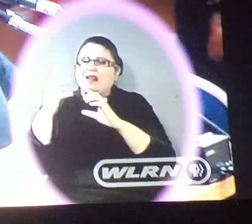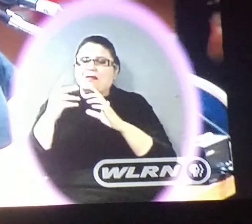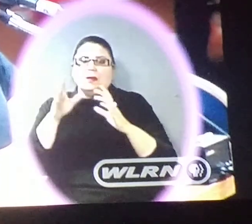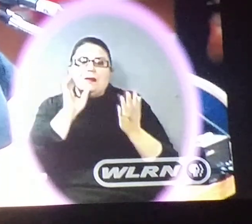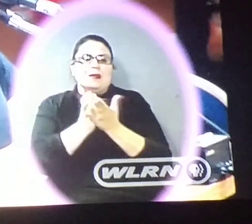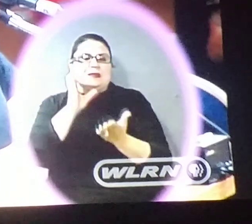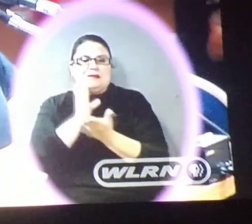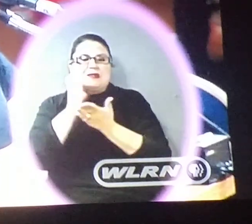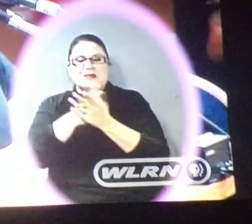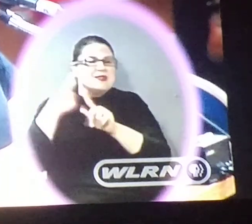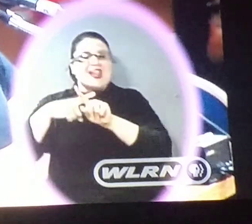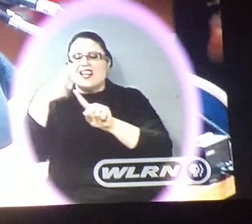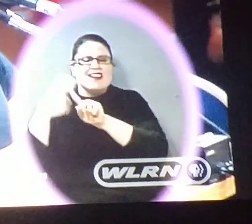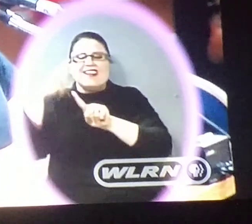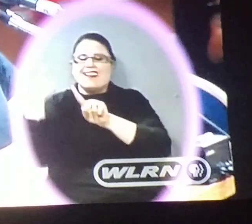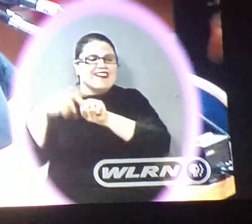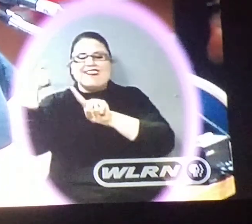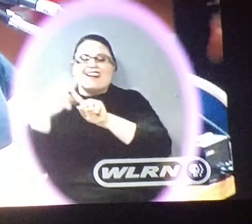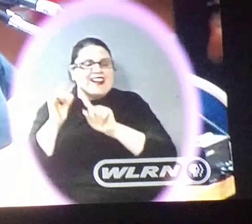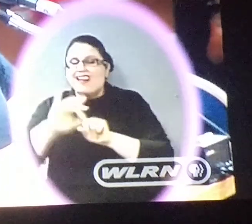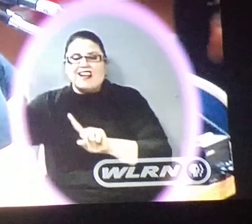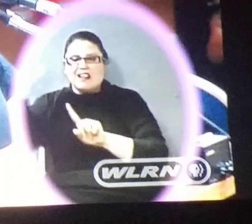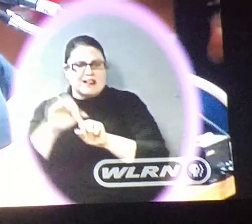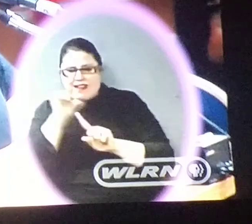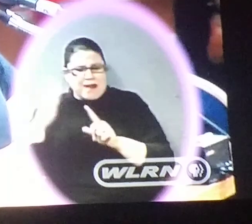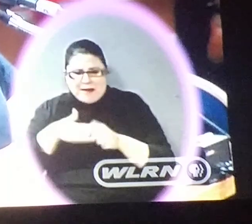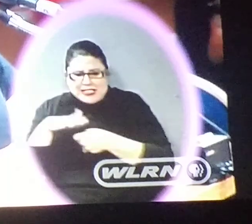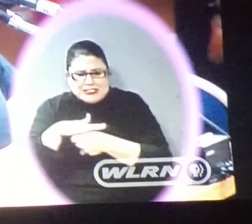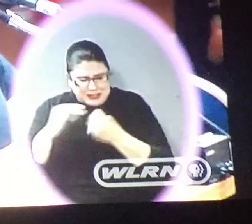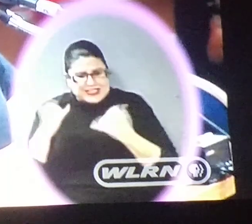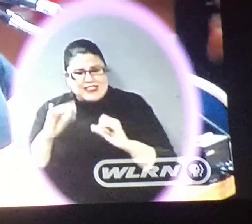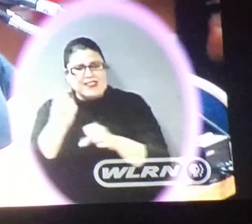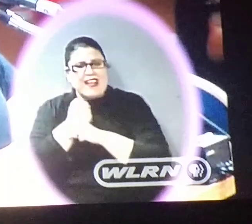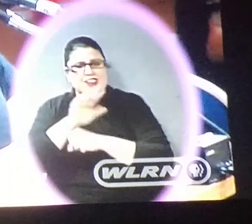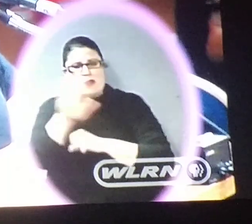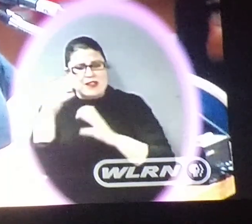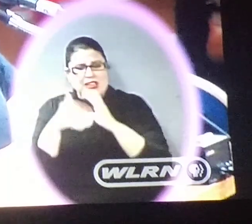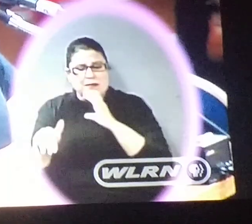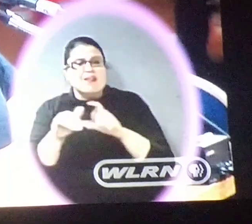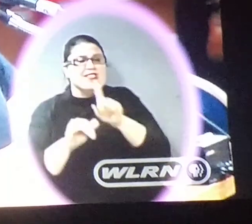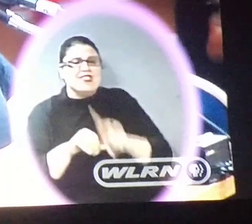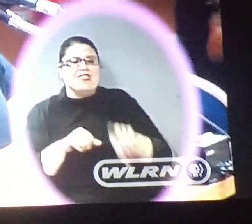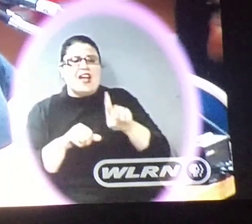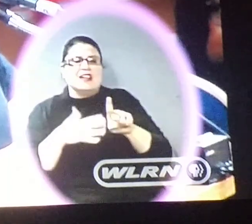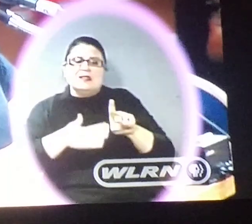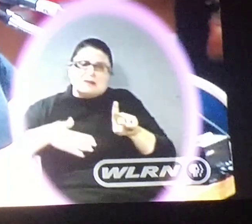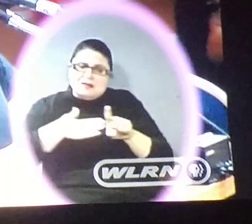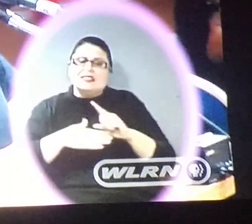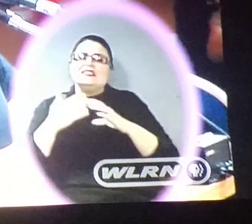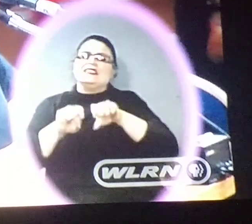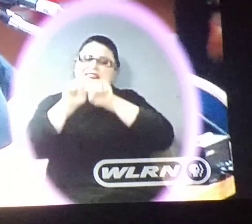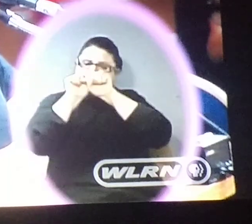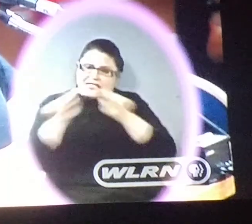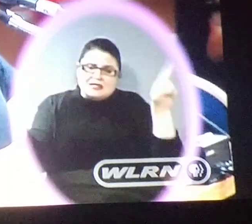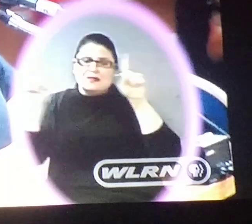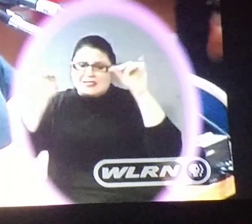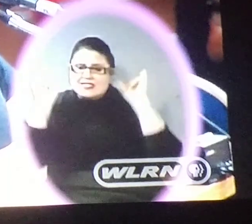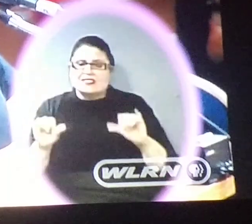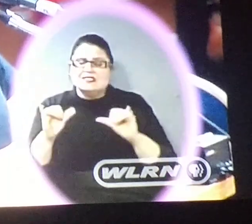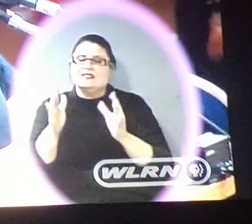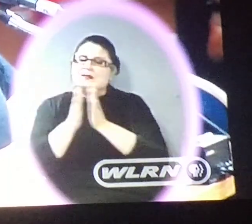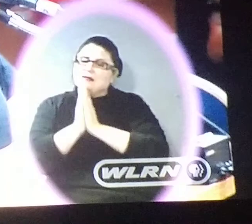things happening in your districts, even though they're not my districts. Please share this artistic rendering through mass email just the